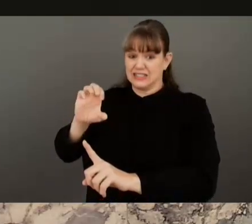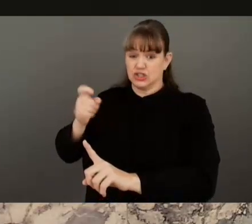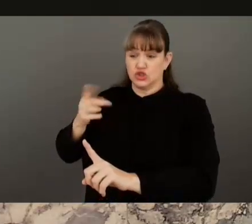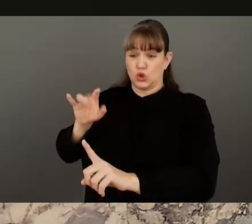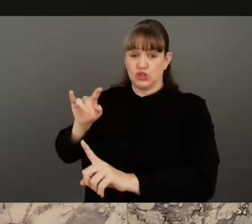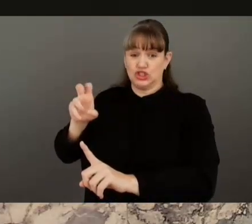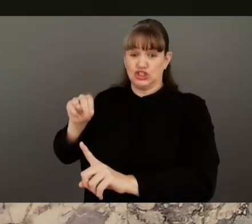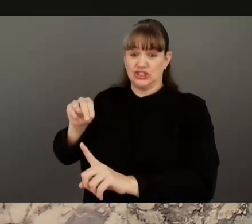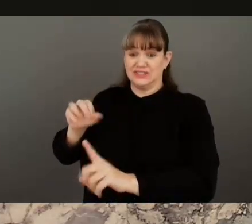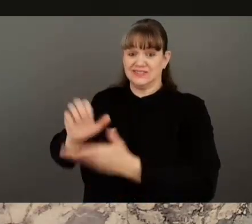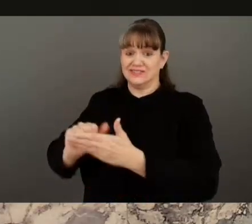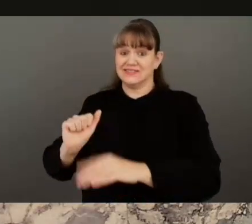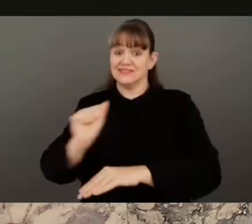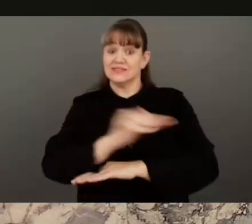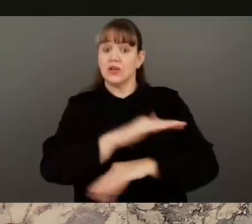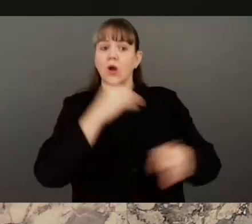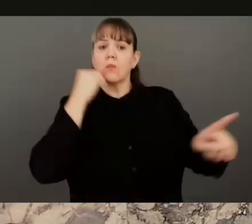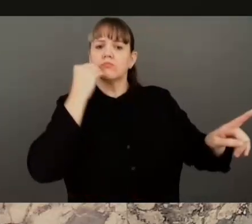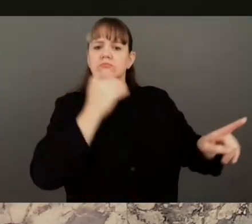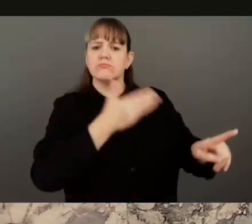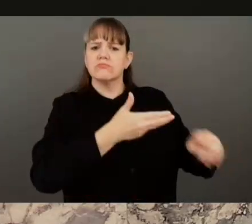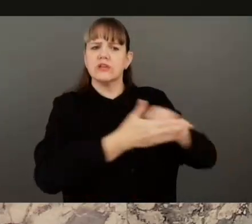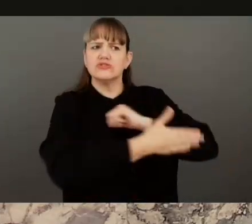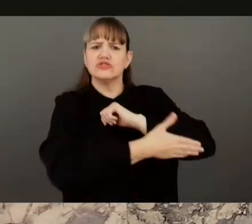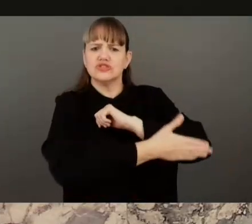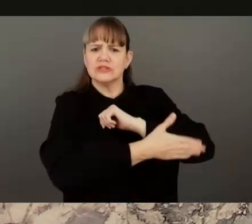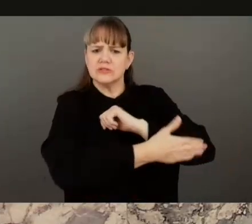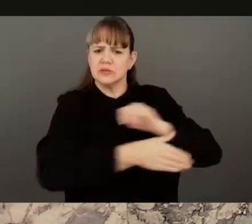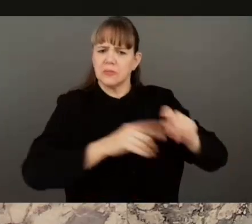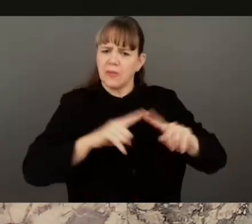hiding the reason and their identities?